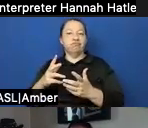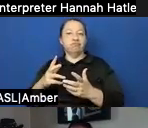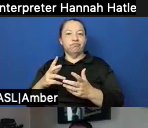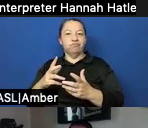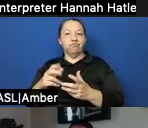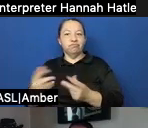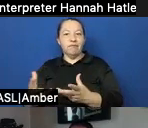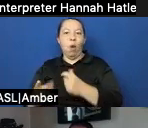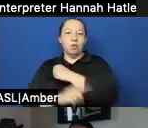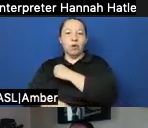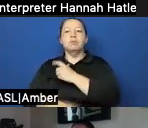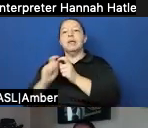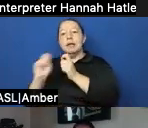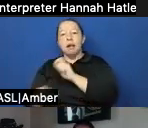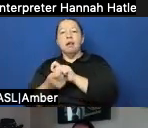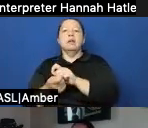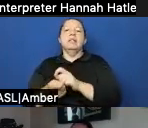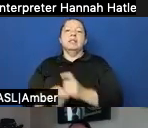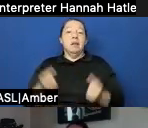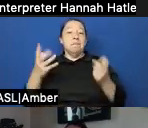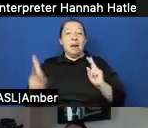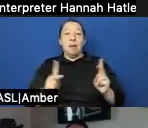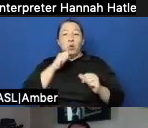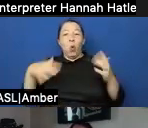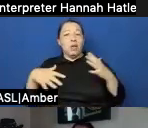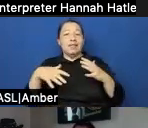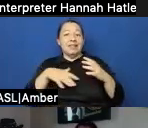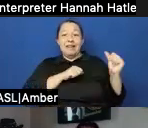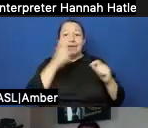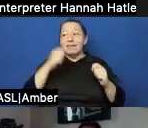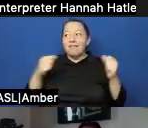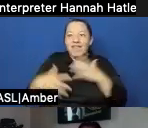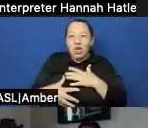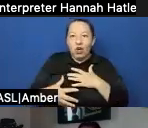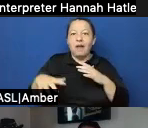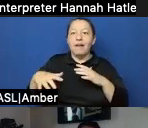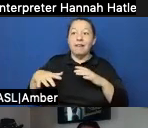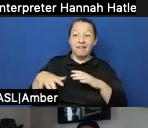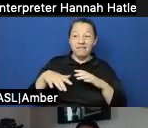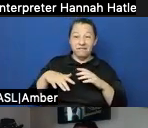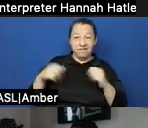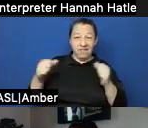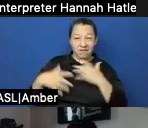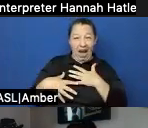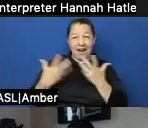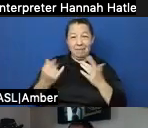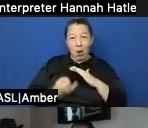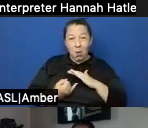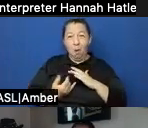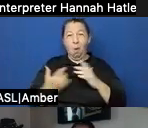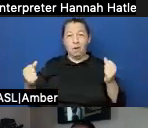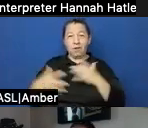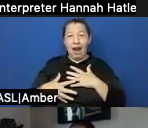leave is because of the fear of isolation. You have nowhere to go. You have no money because they don't get to keep their own money often,